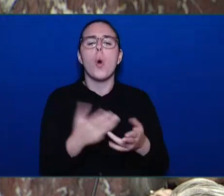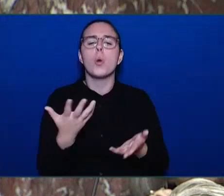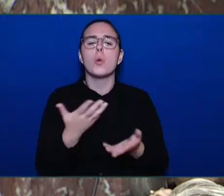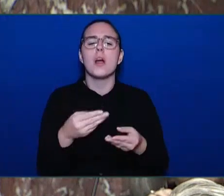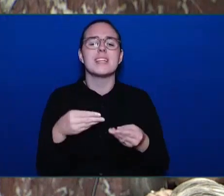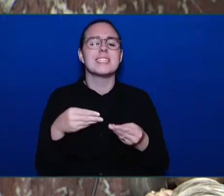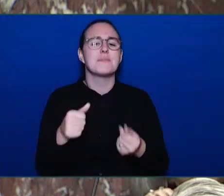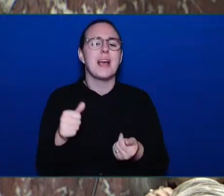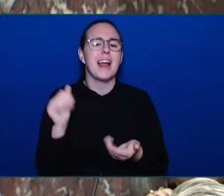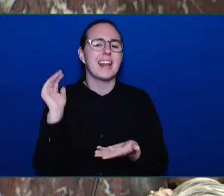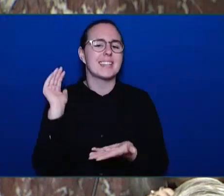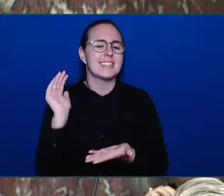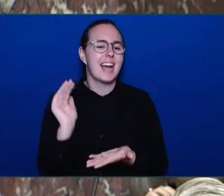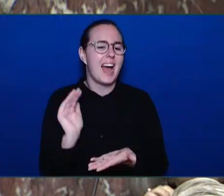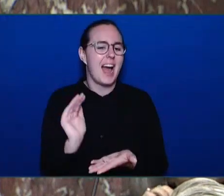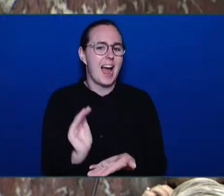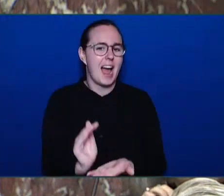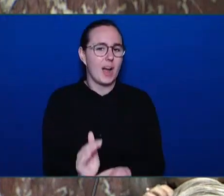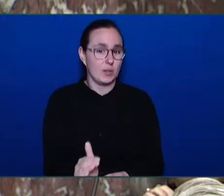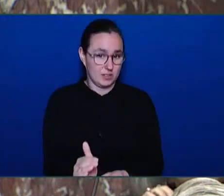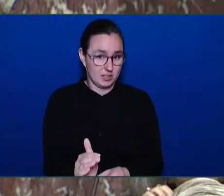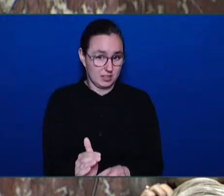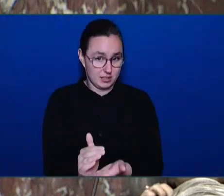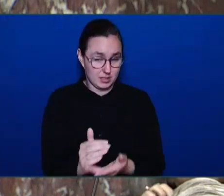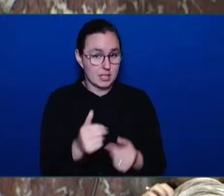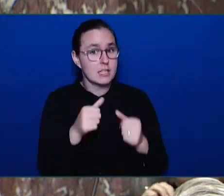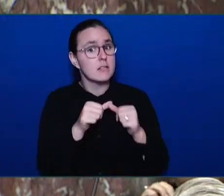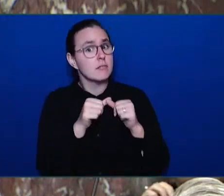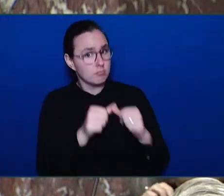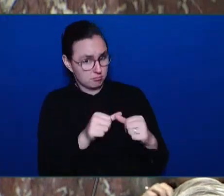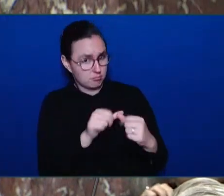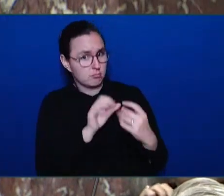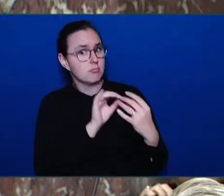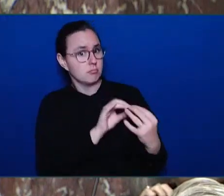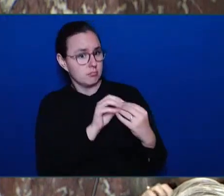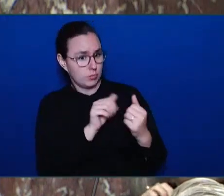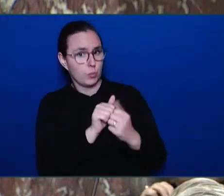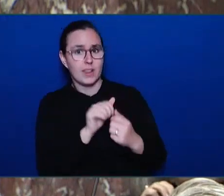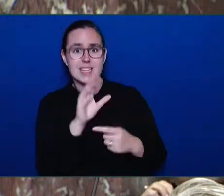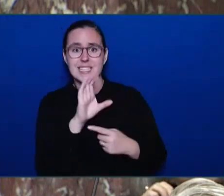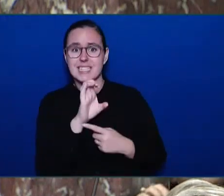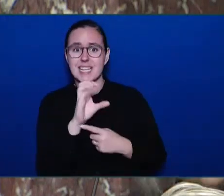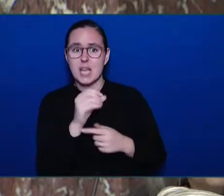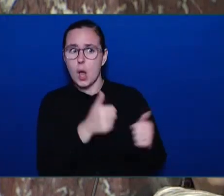CEO to explore funding options for ICET, Mr. Speaker, and we'll have more to announce in future days.